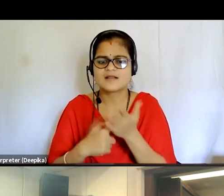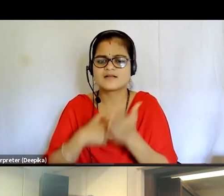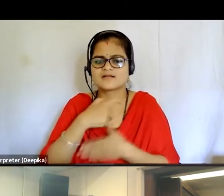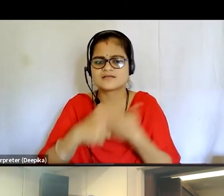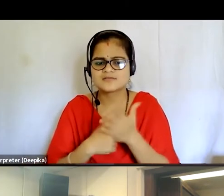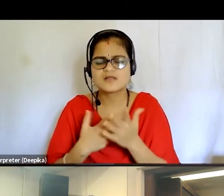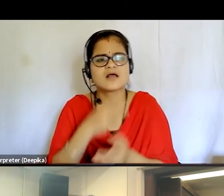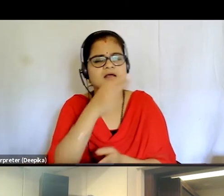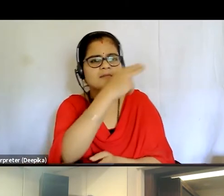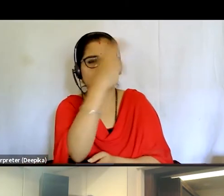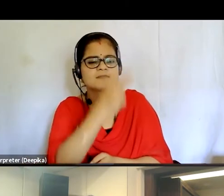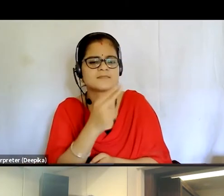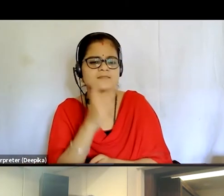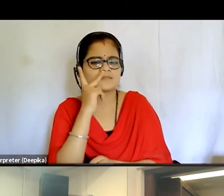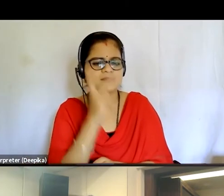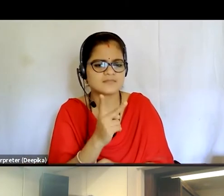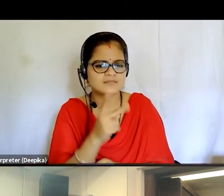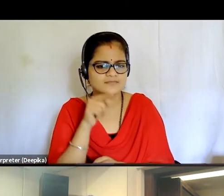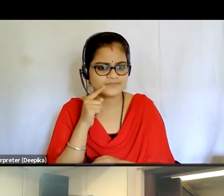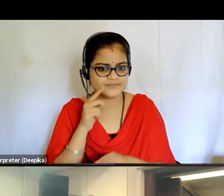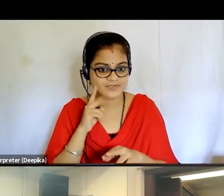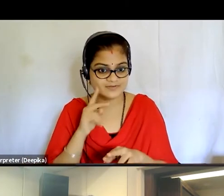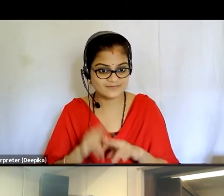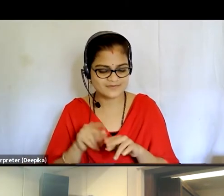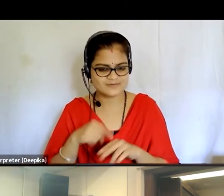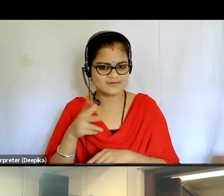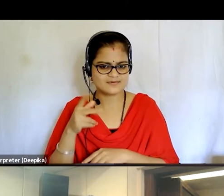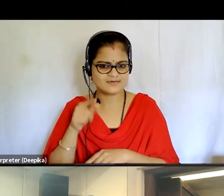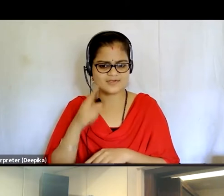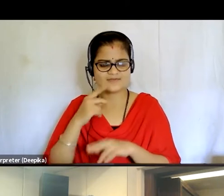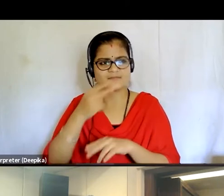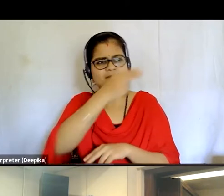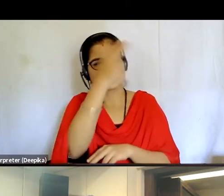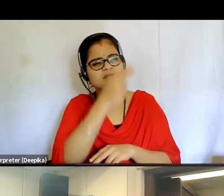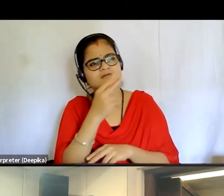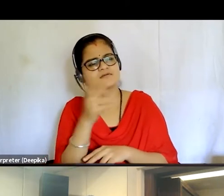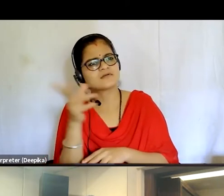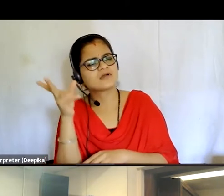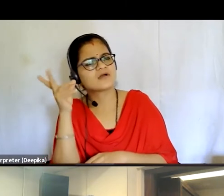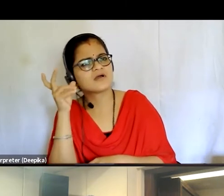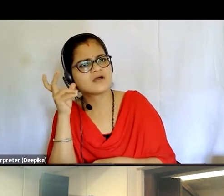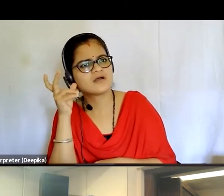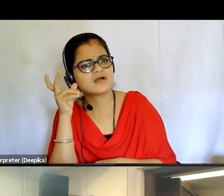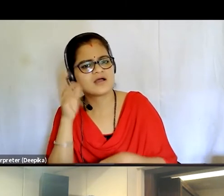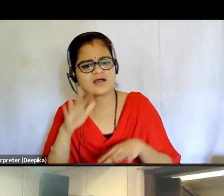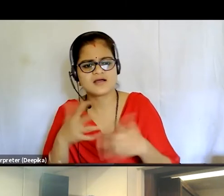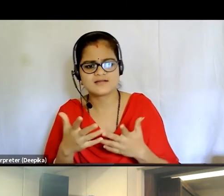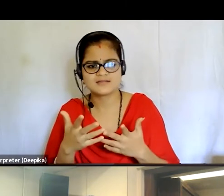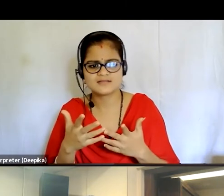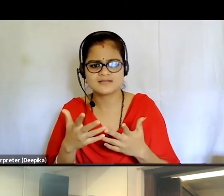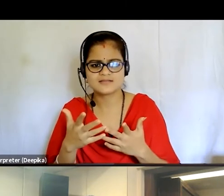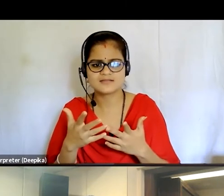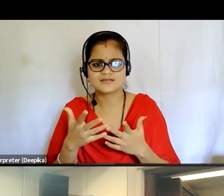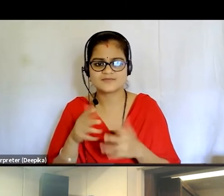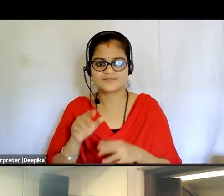painting, but what if you were to listen to a painting? Why not encourage people to use one of